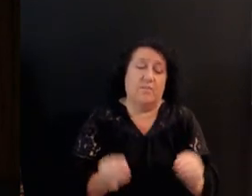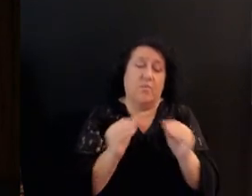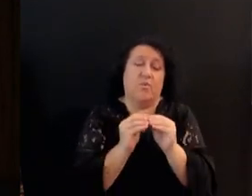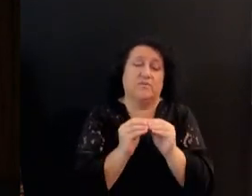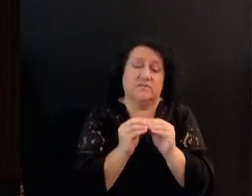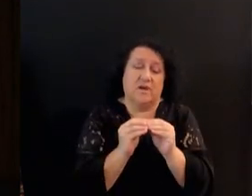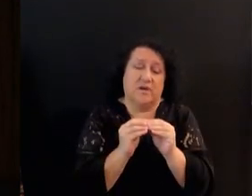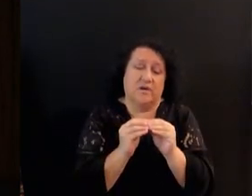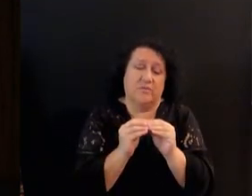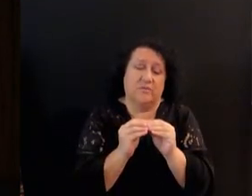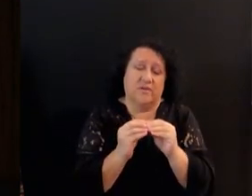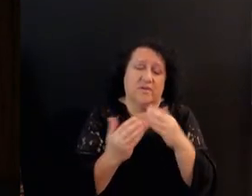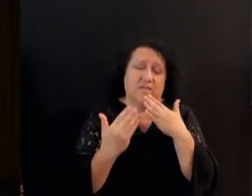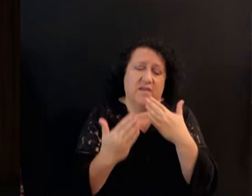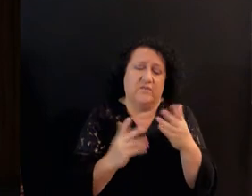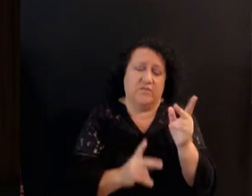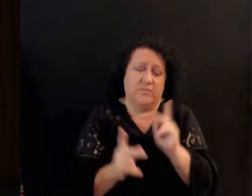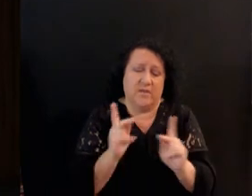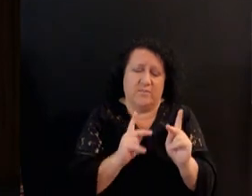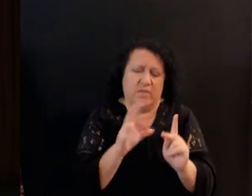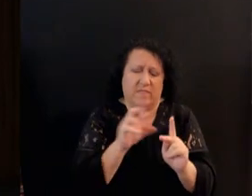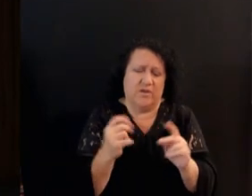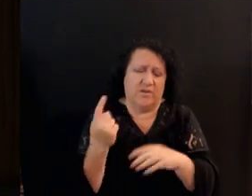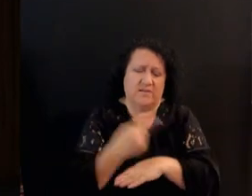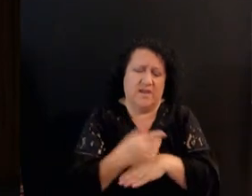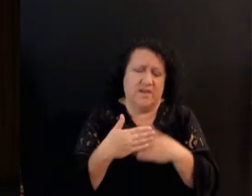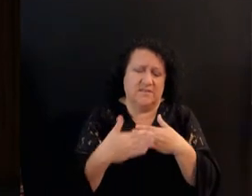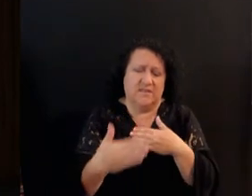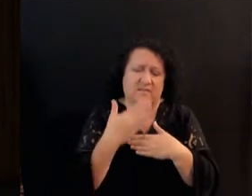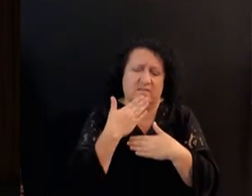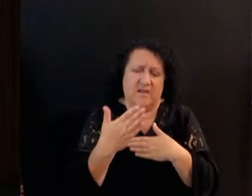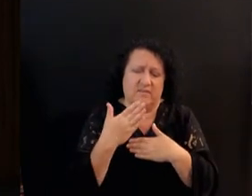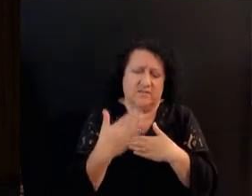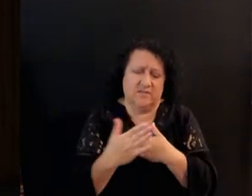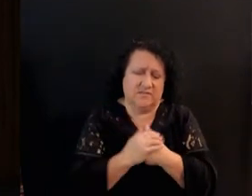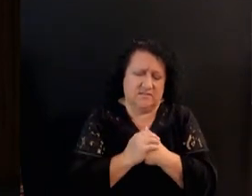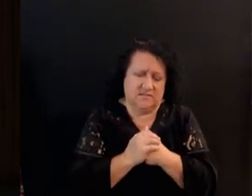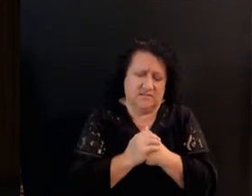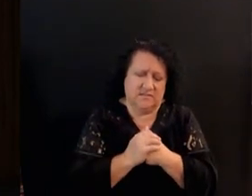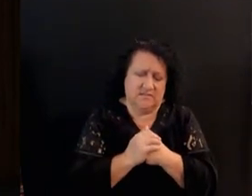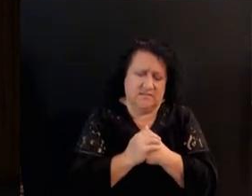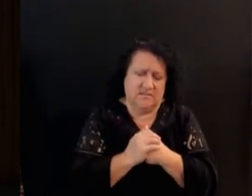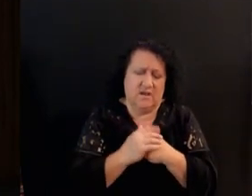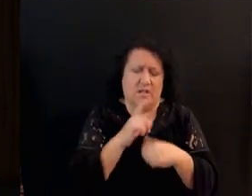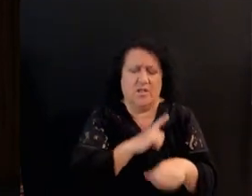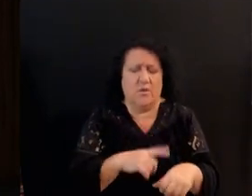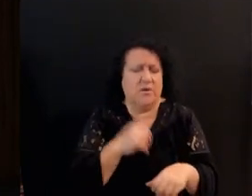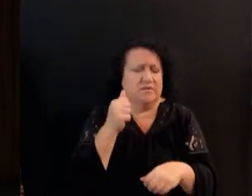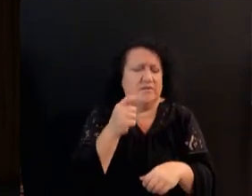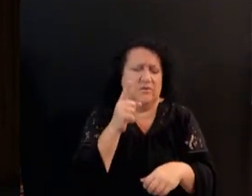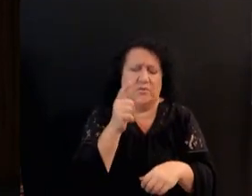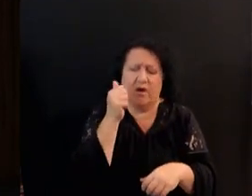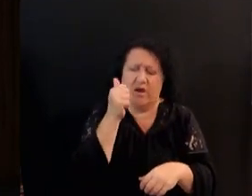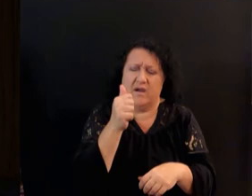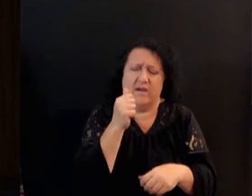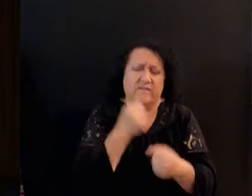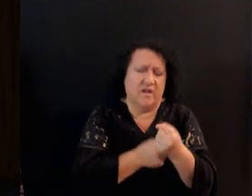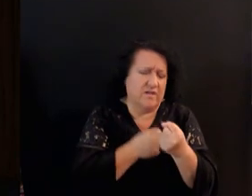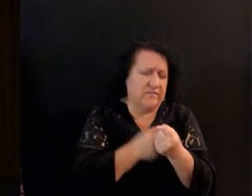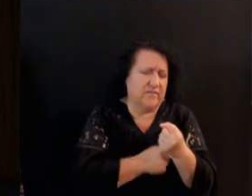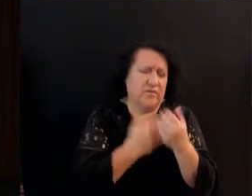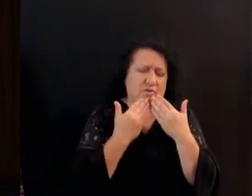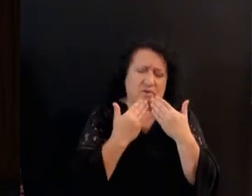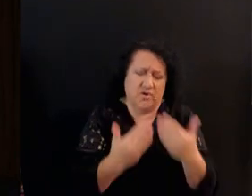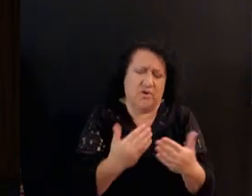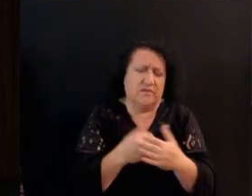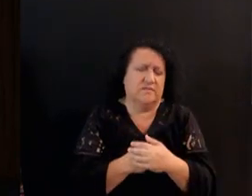this 30 days of thanks before us begins to unfold. Lord, you are faithful and you are good. And even